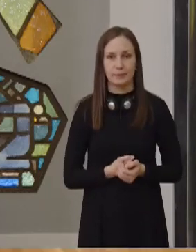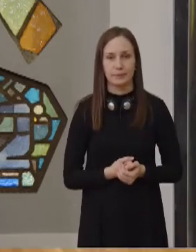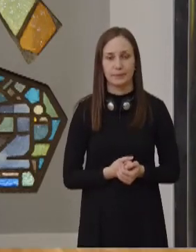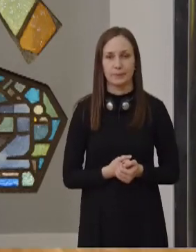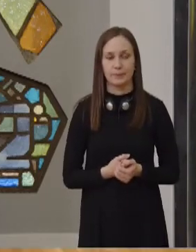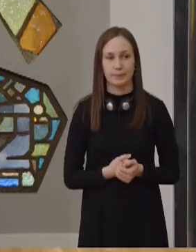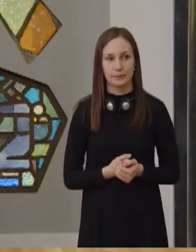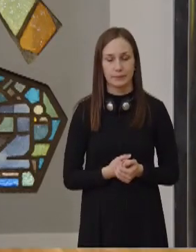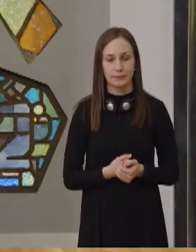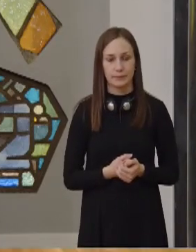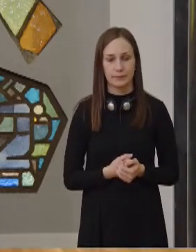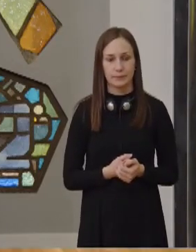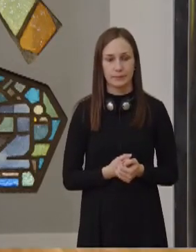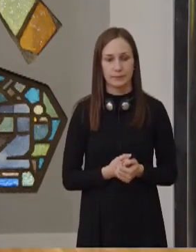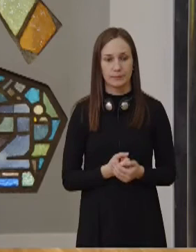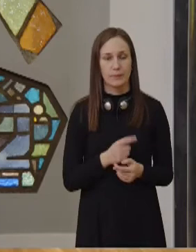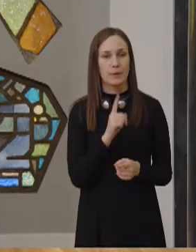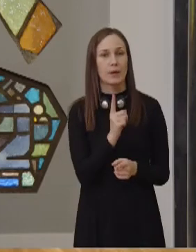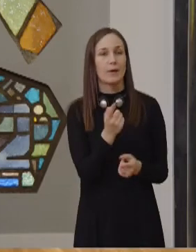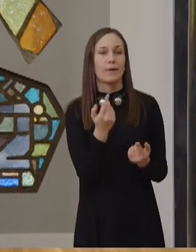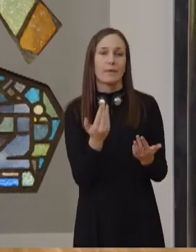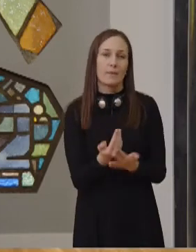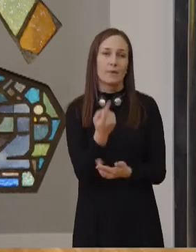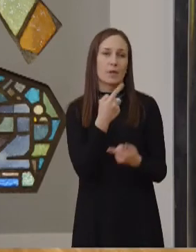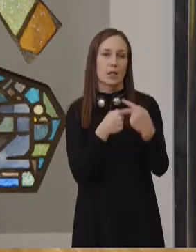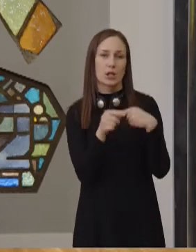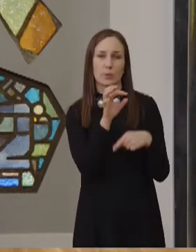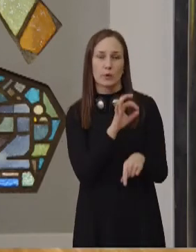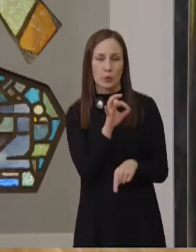come across it is very difficult to